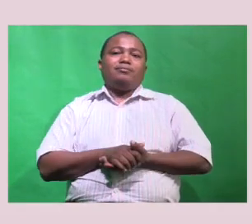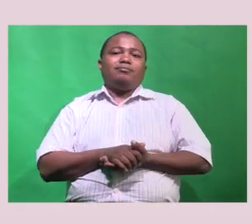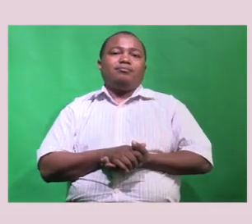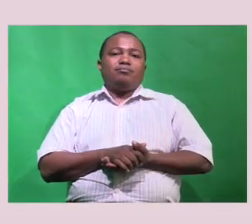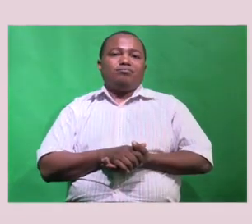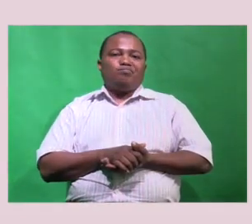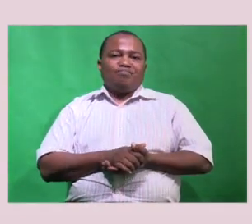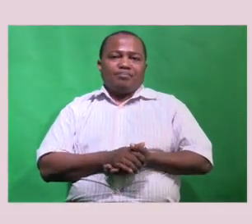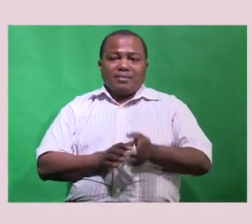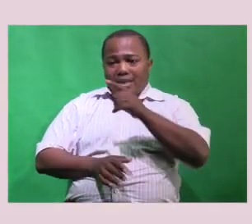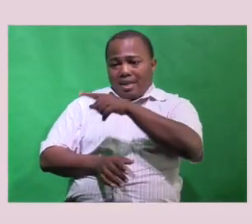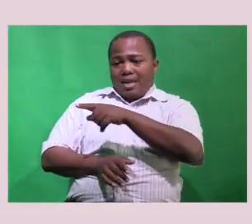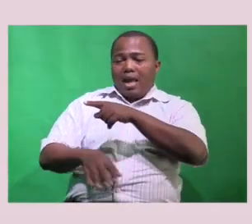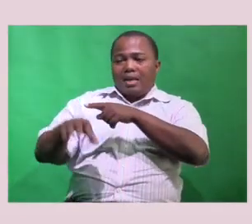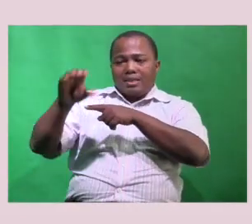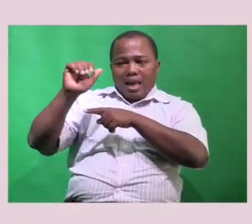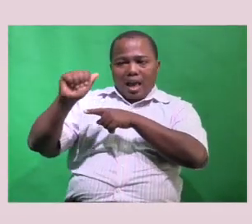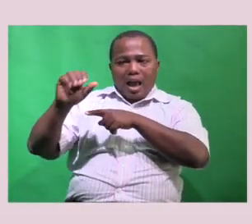Here is a credit.